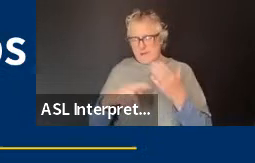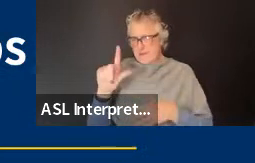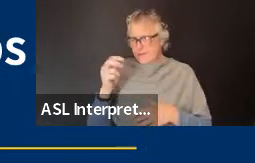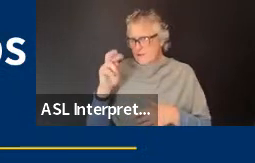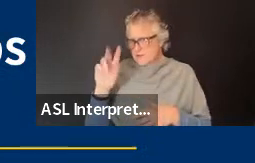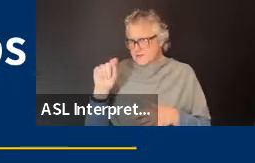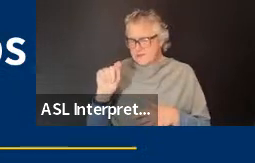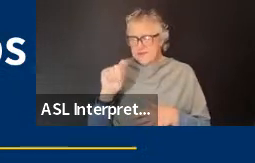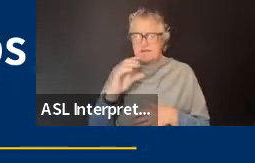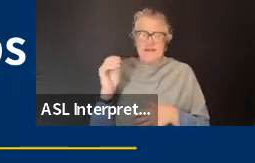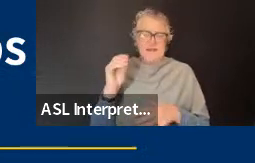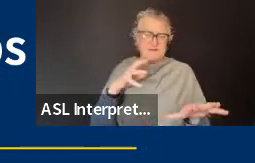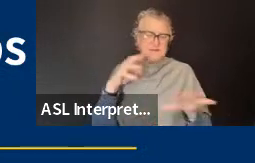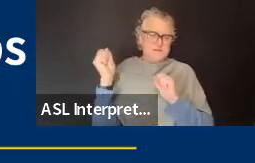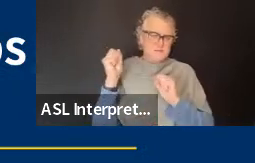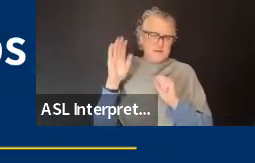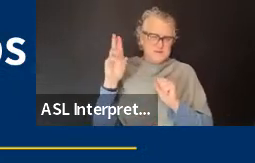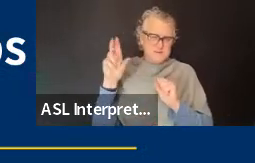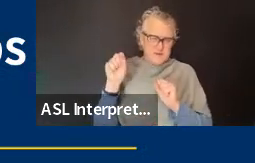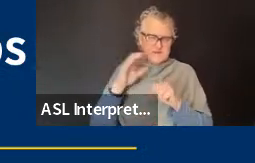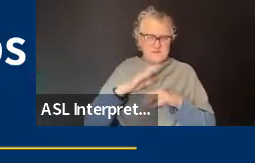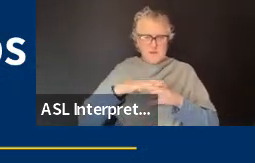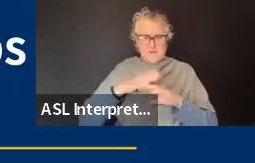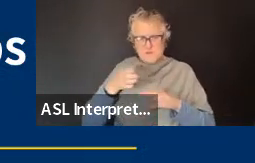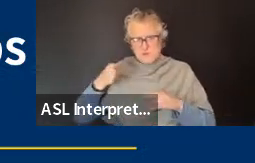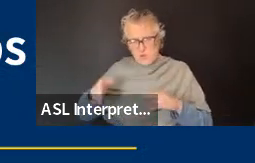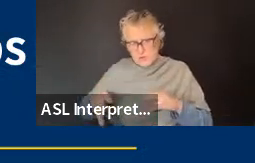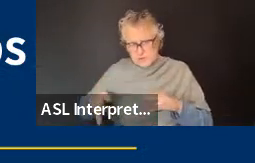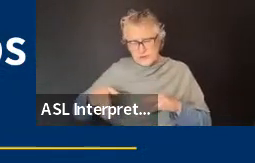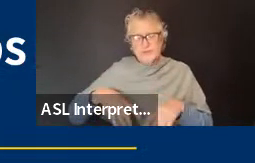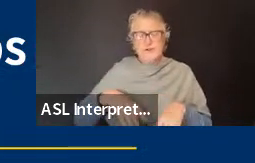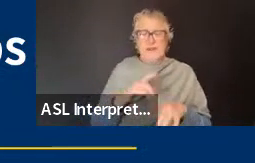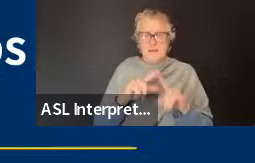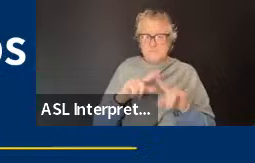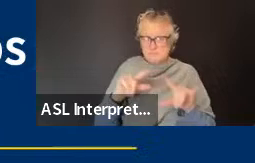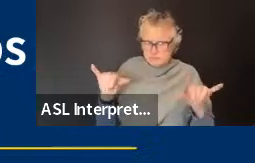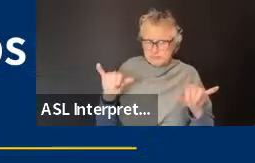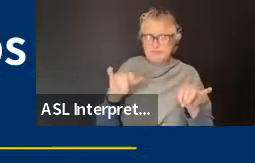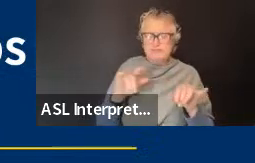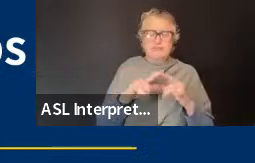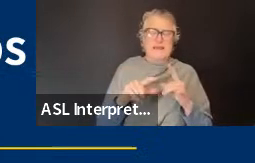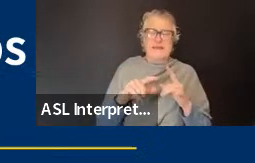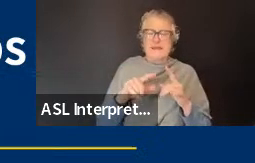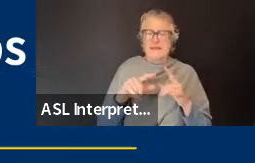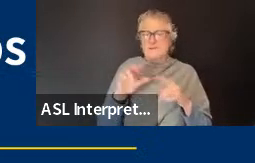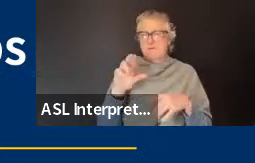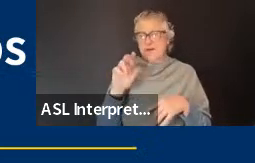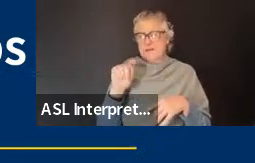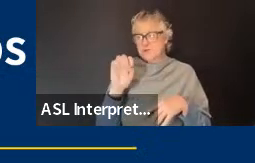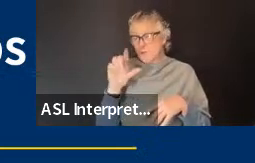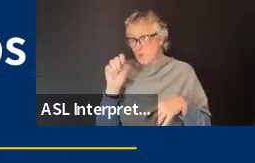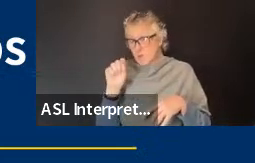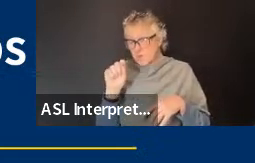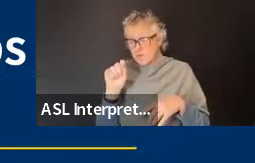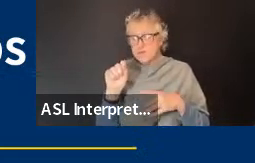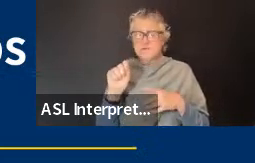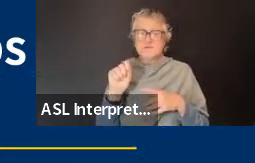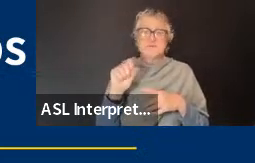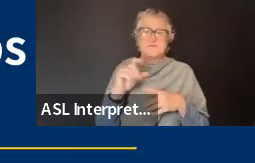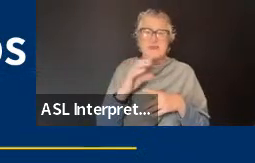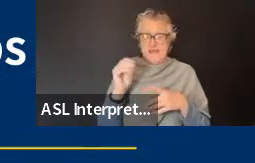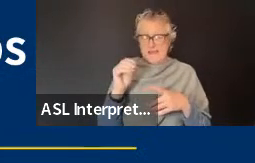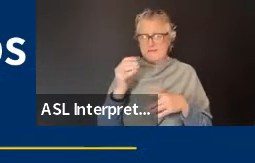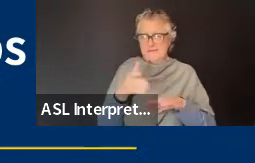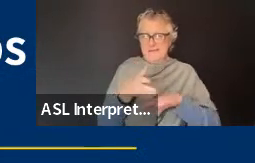the express bus on shoulder, the new park and ride lots, the variable rate tolls that are planned to be implemented, and the improved active